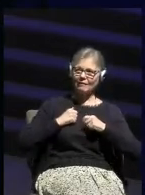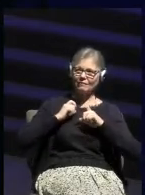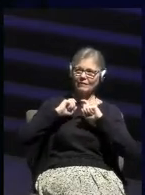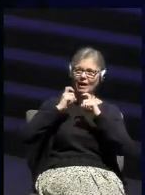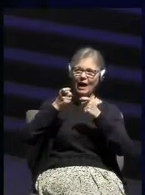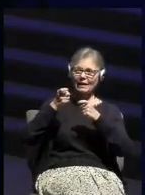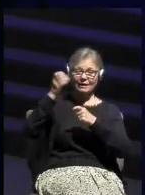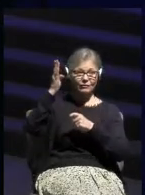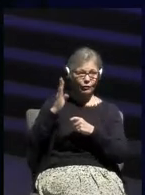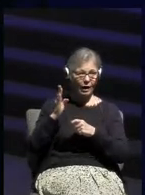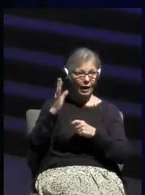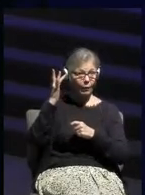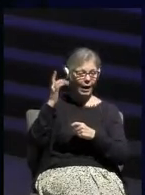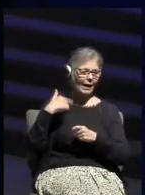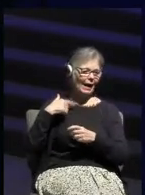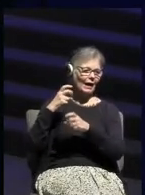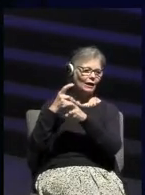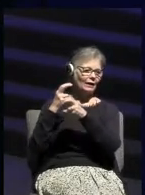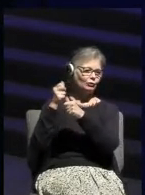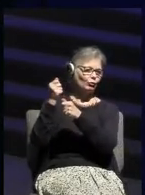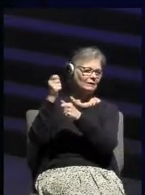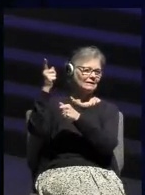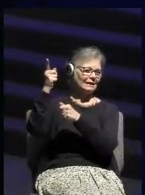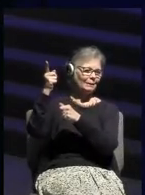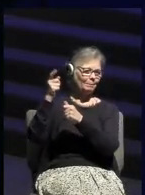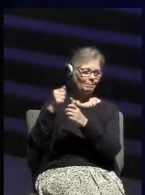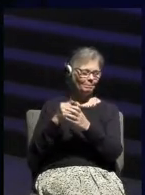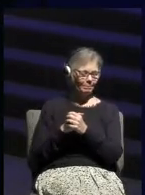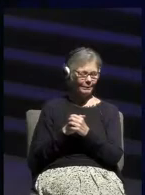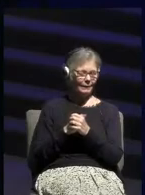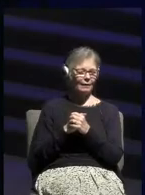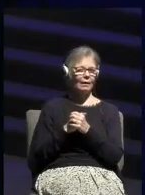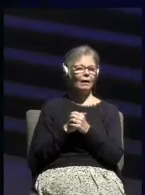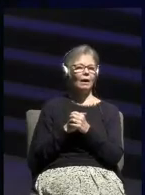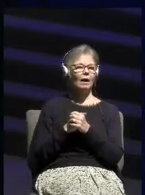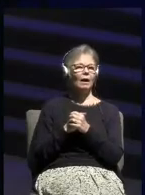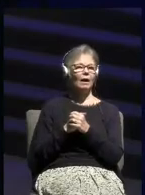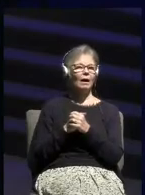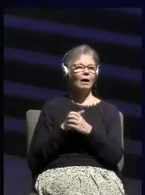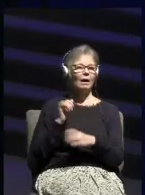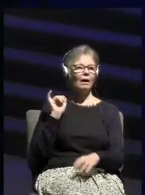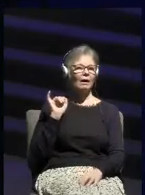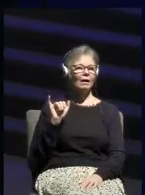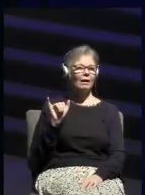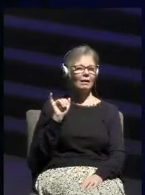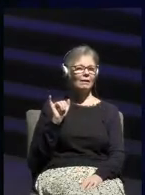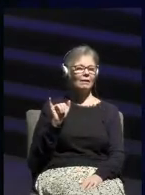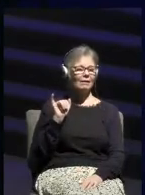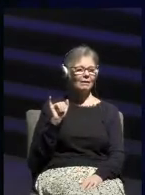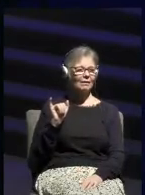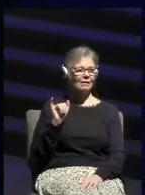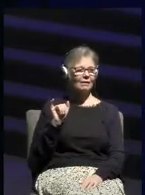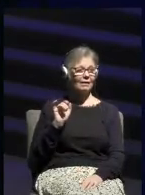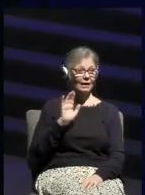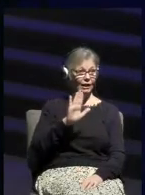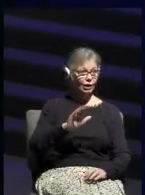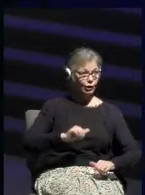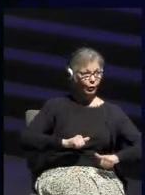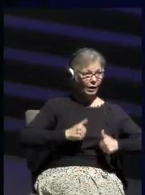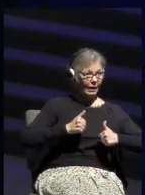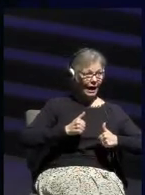I want you to think about that just for a second. And make sure that connects. Where you place your